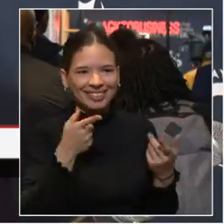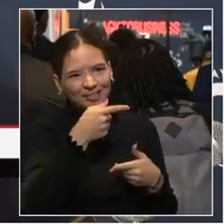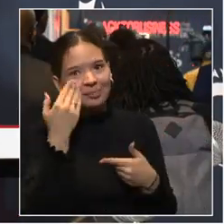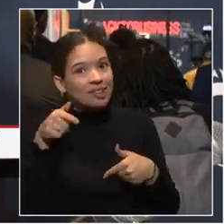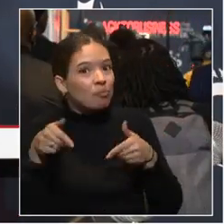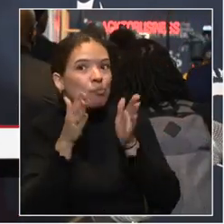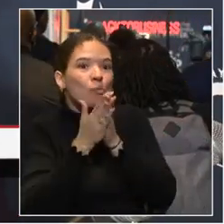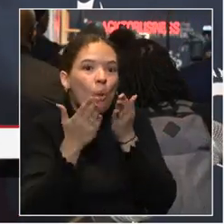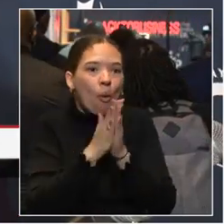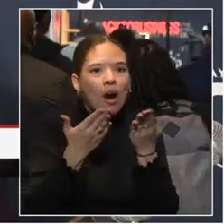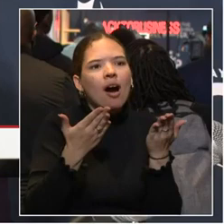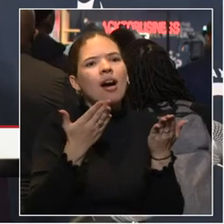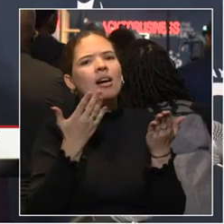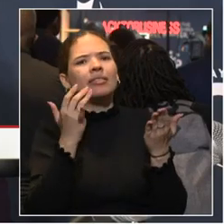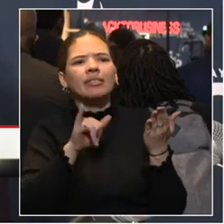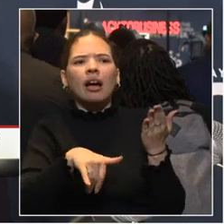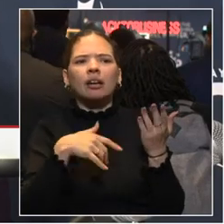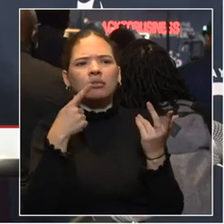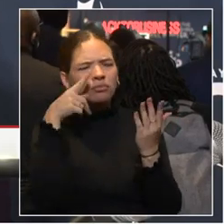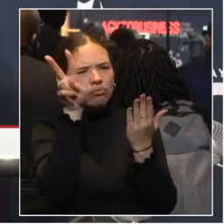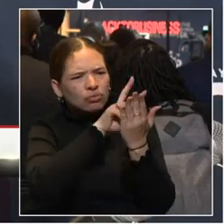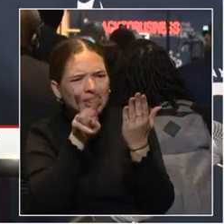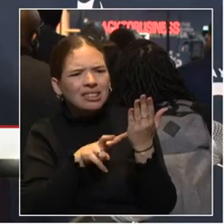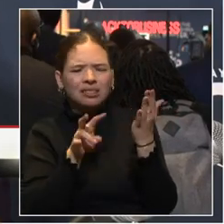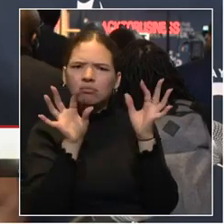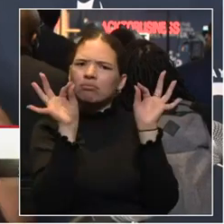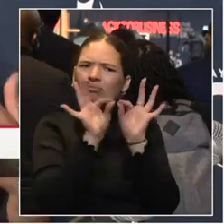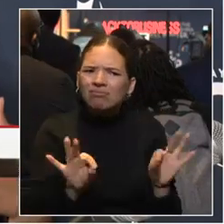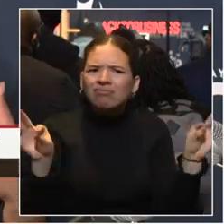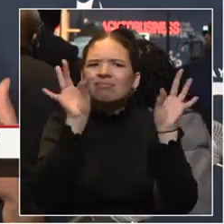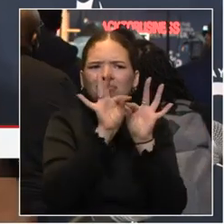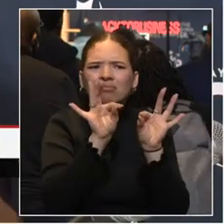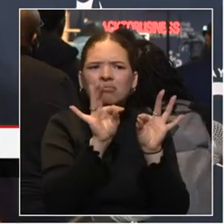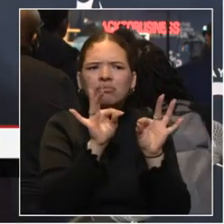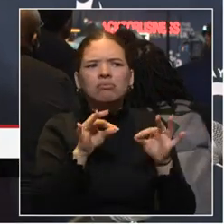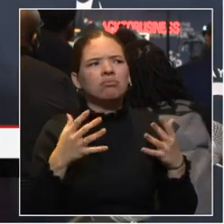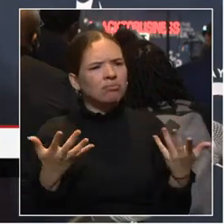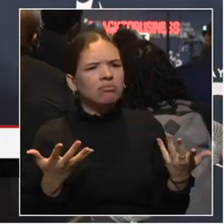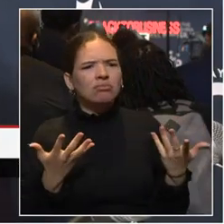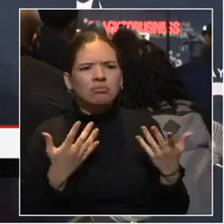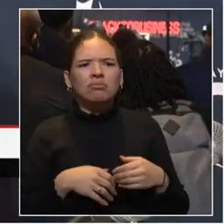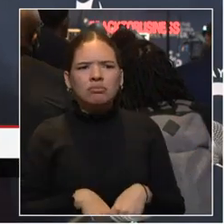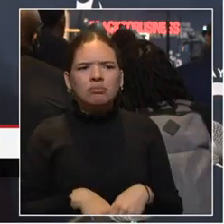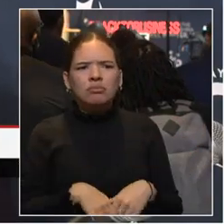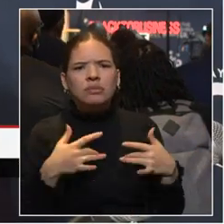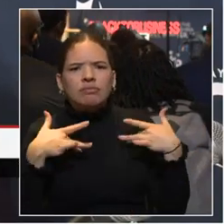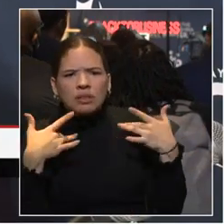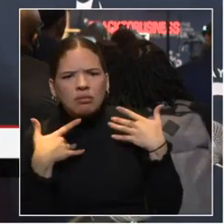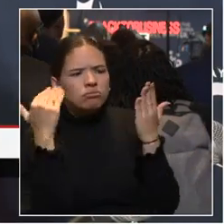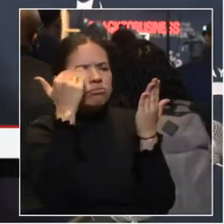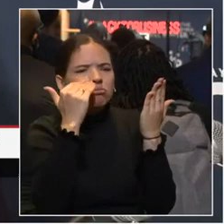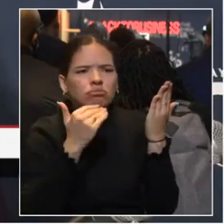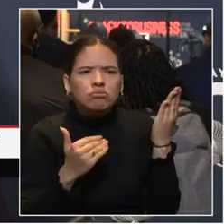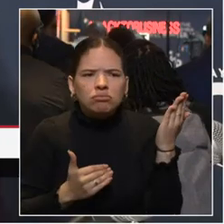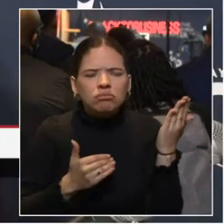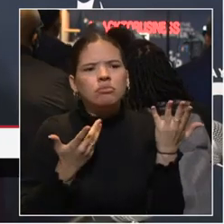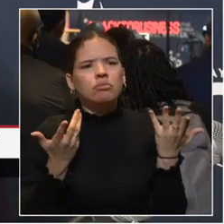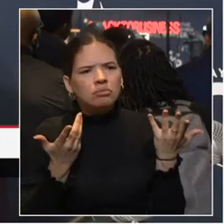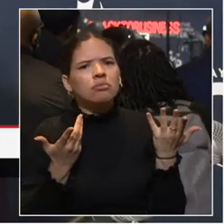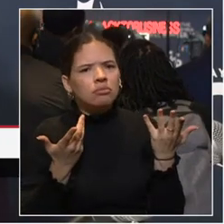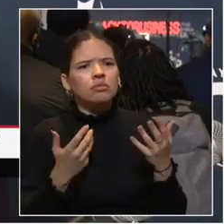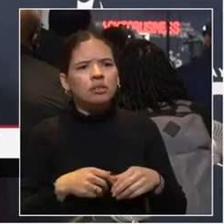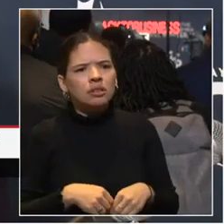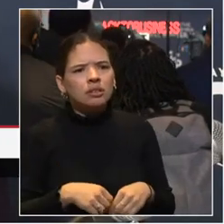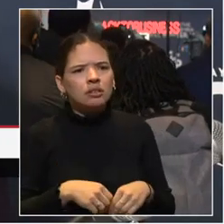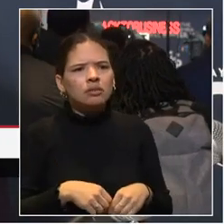events, but also to take care of my own kind of mental health. And I think one of the best ways we do that, and